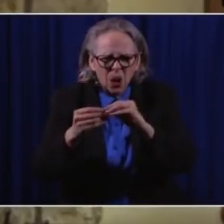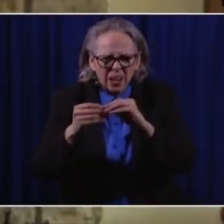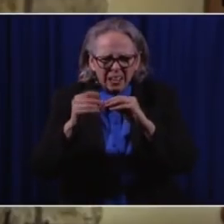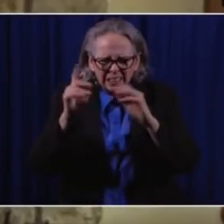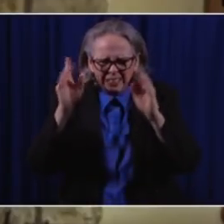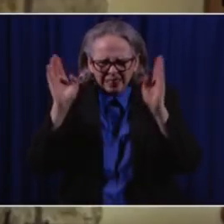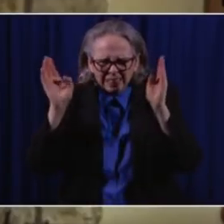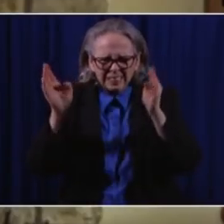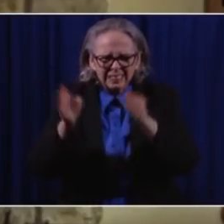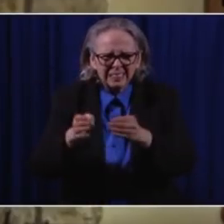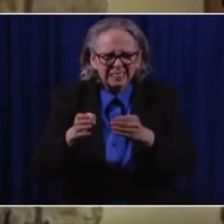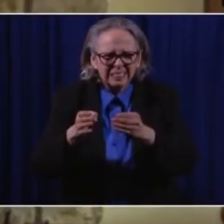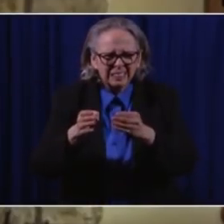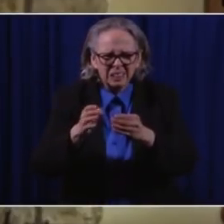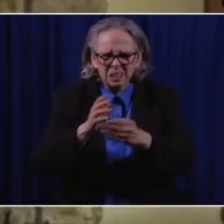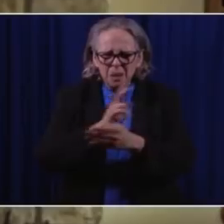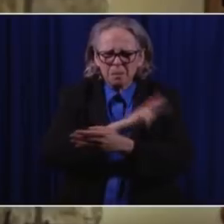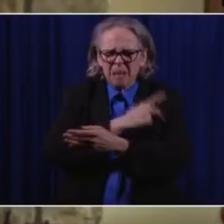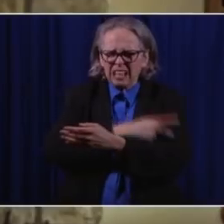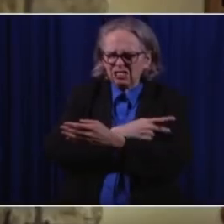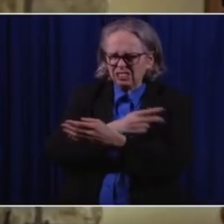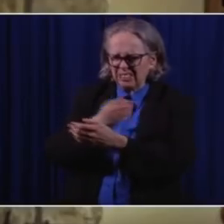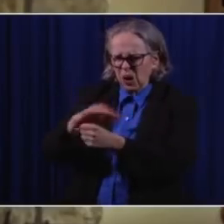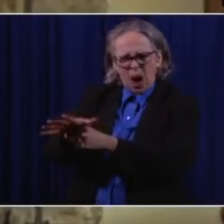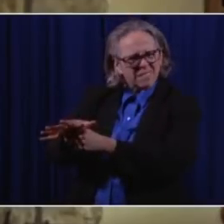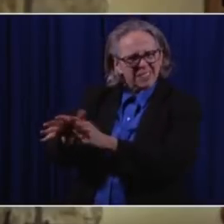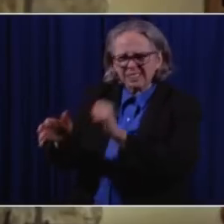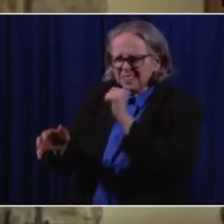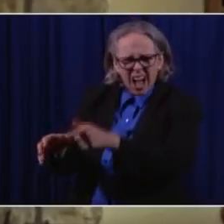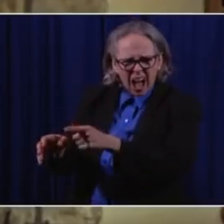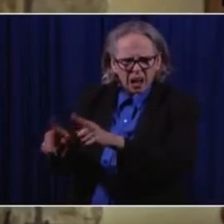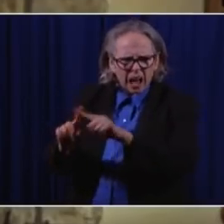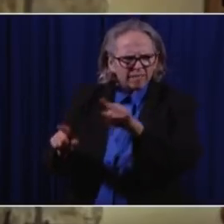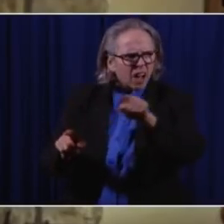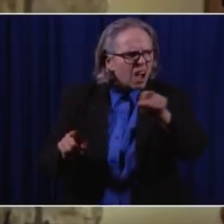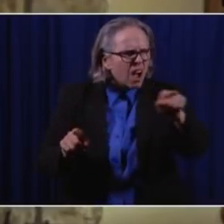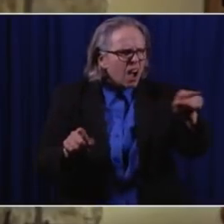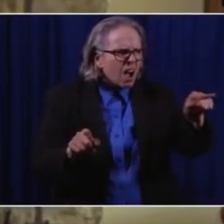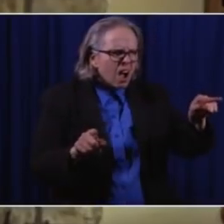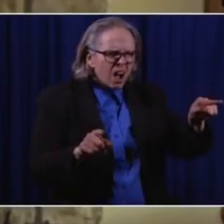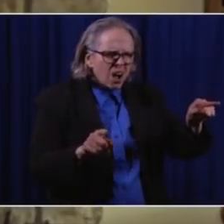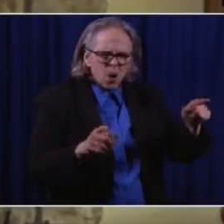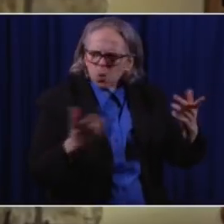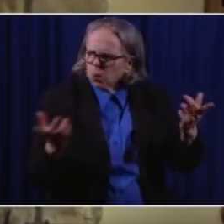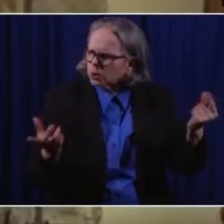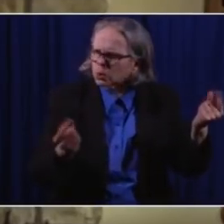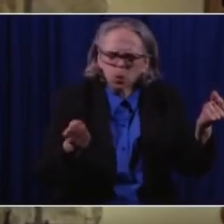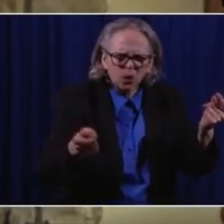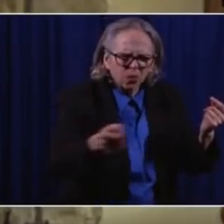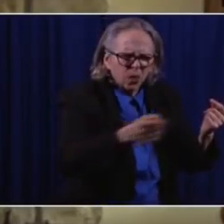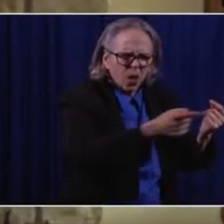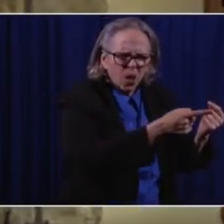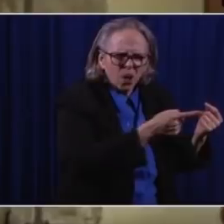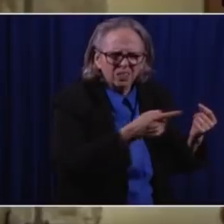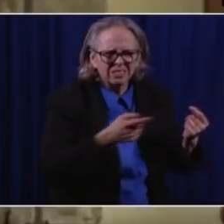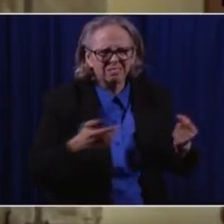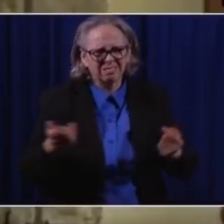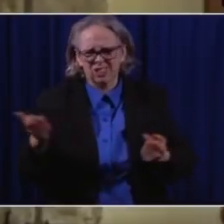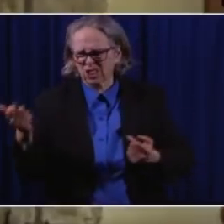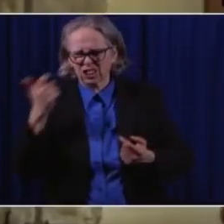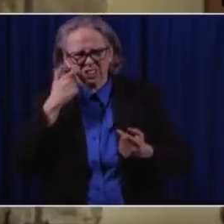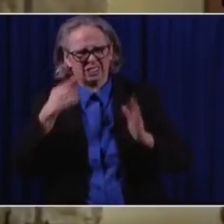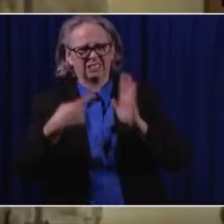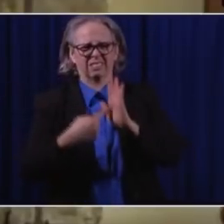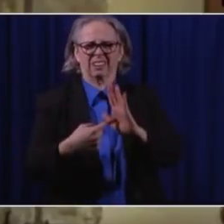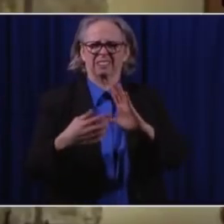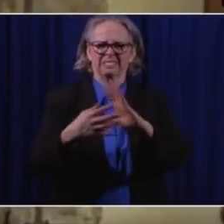And, I was wondering what that means to everything else that's going on. I guess that was one example you just gave